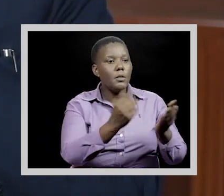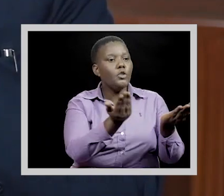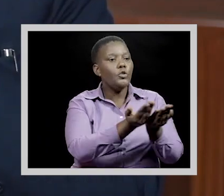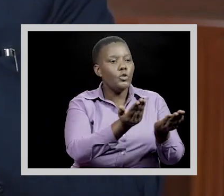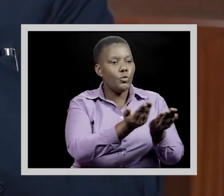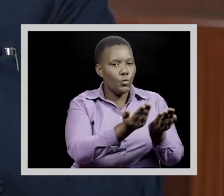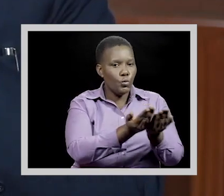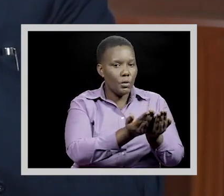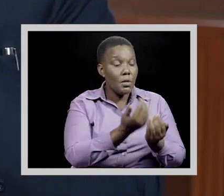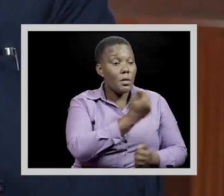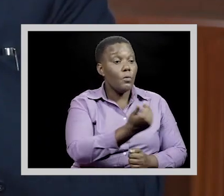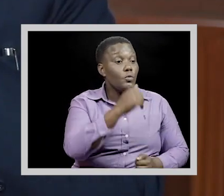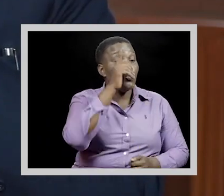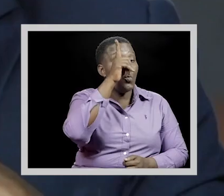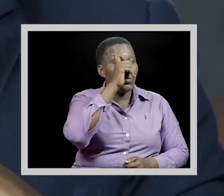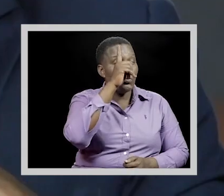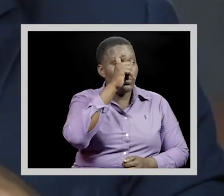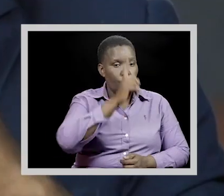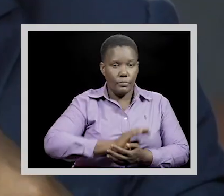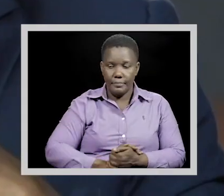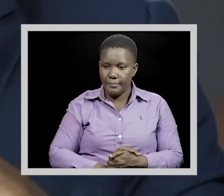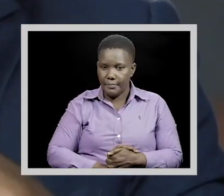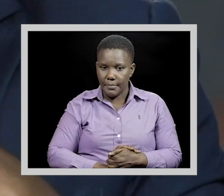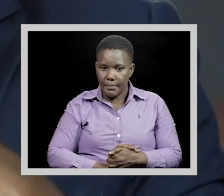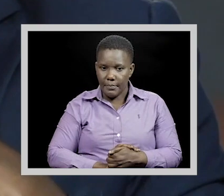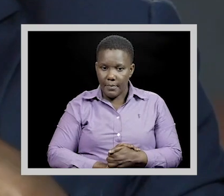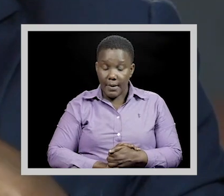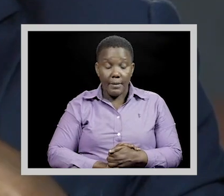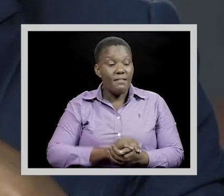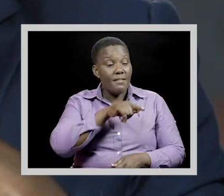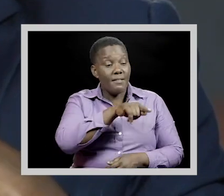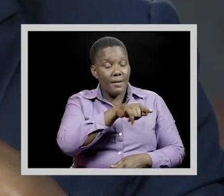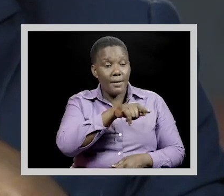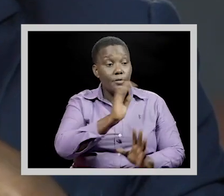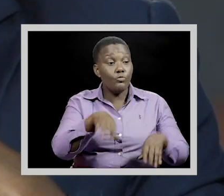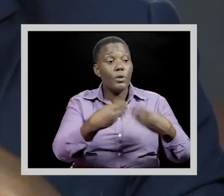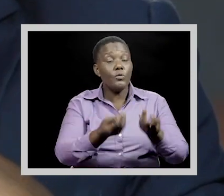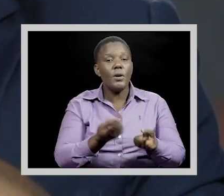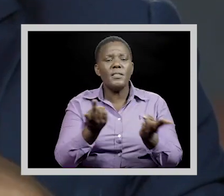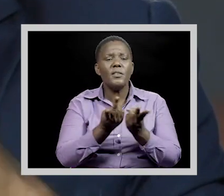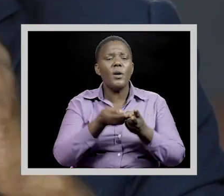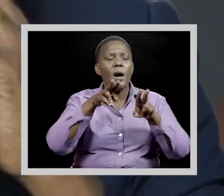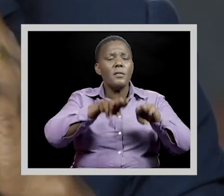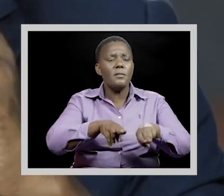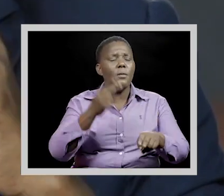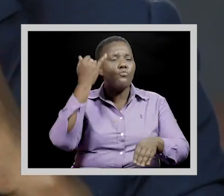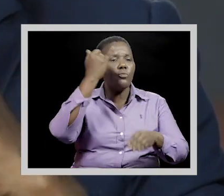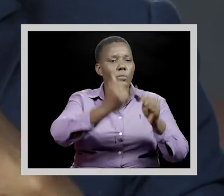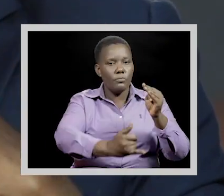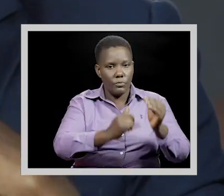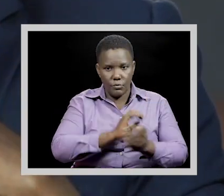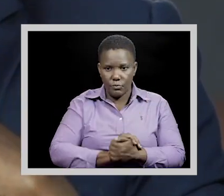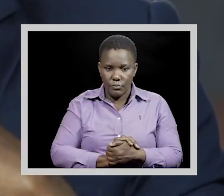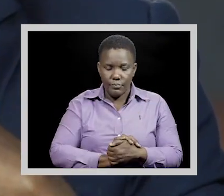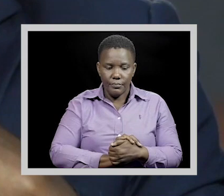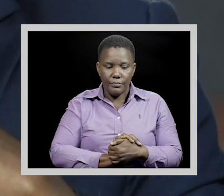custodial. And this should be done at the last resort. And there are factors that the court